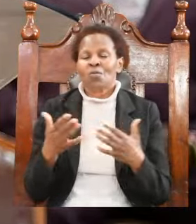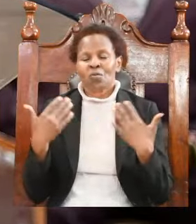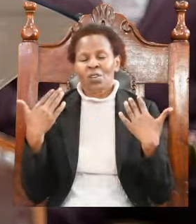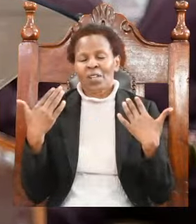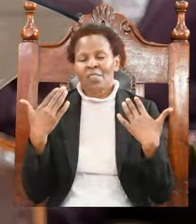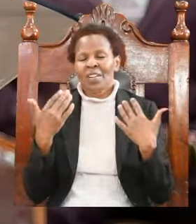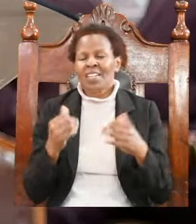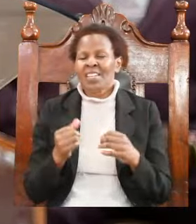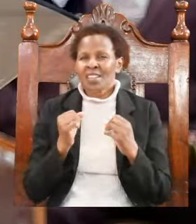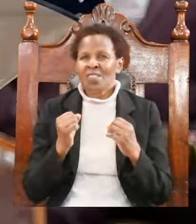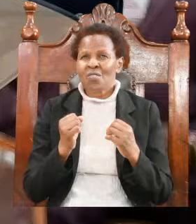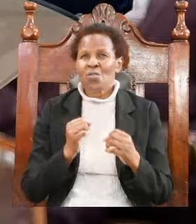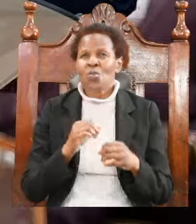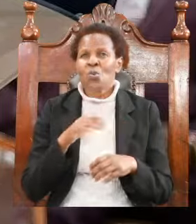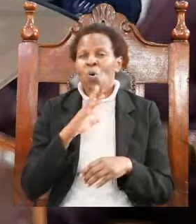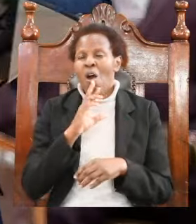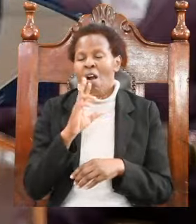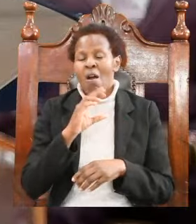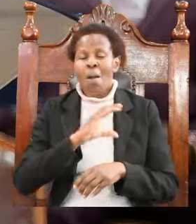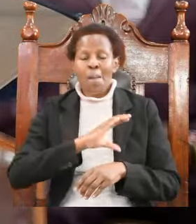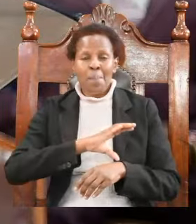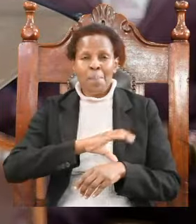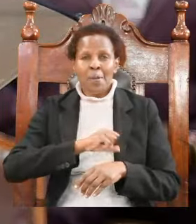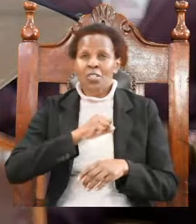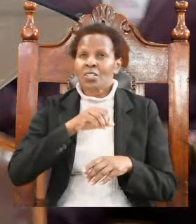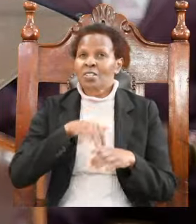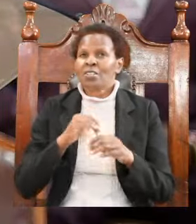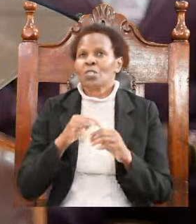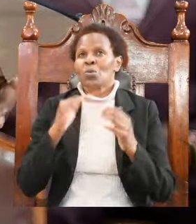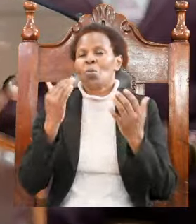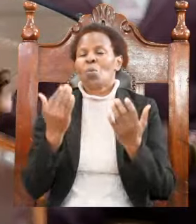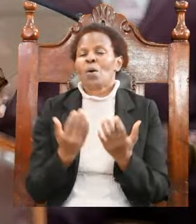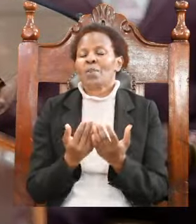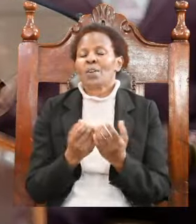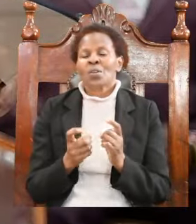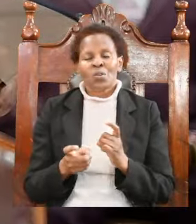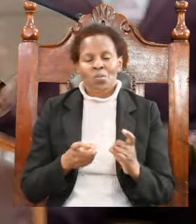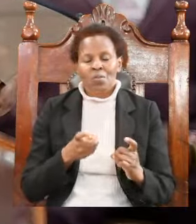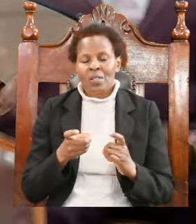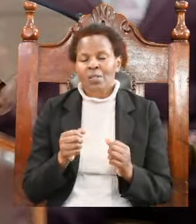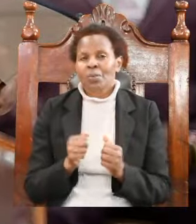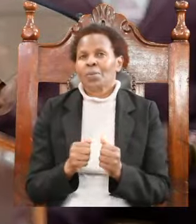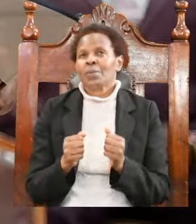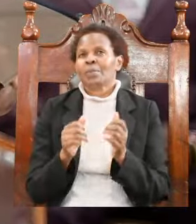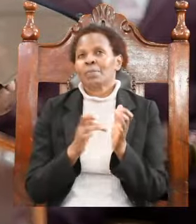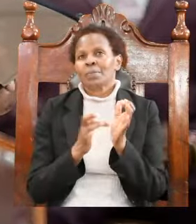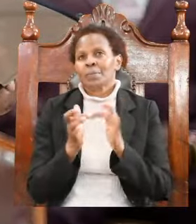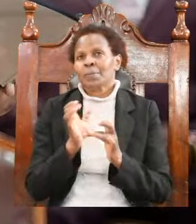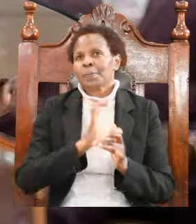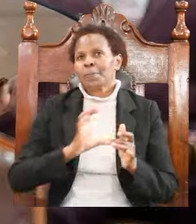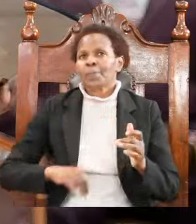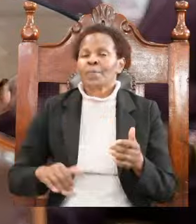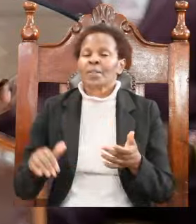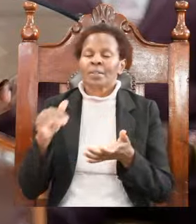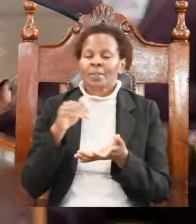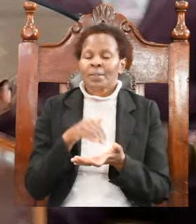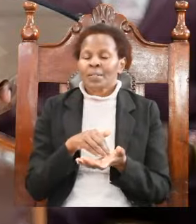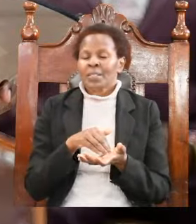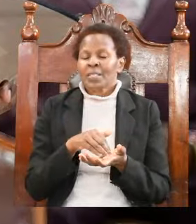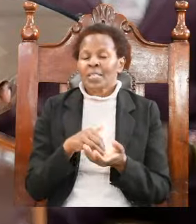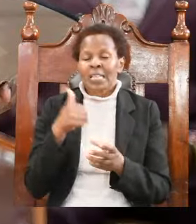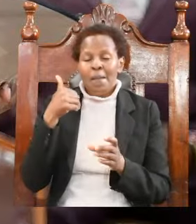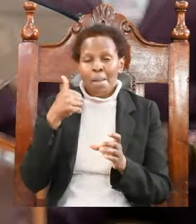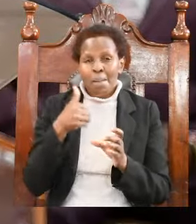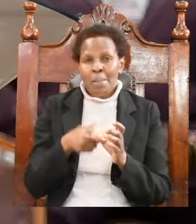the suffering, if we endure in this world, then we will reign with Christ. But again, he reminds